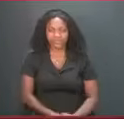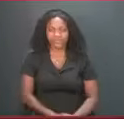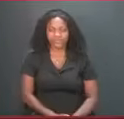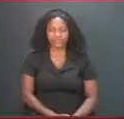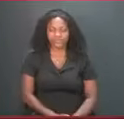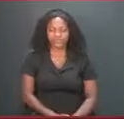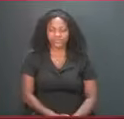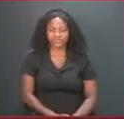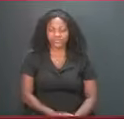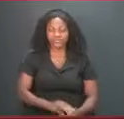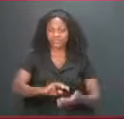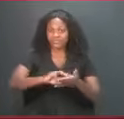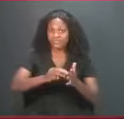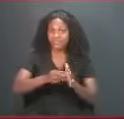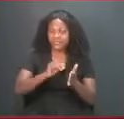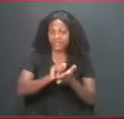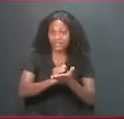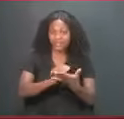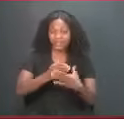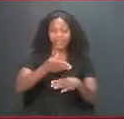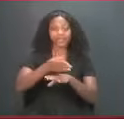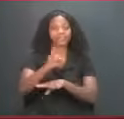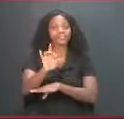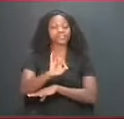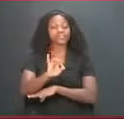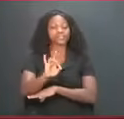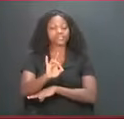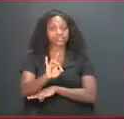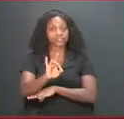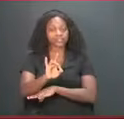It means after item 8,